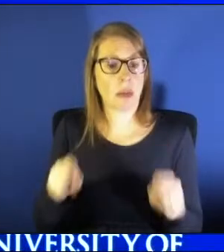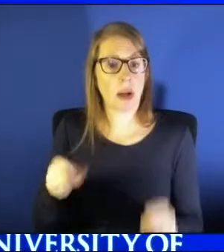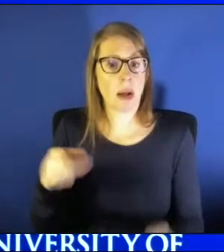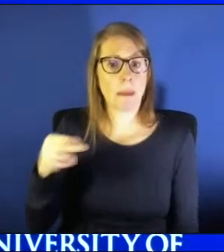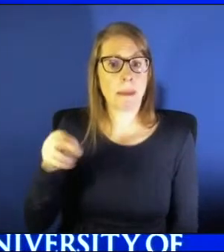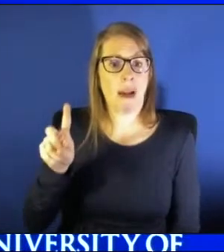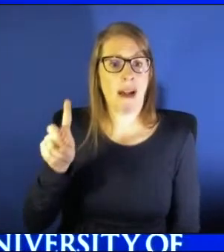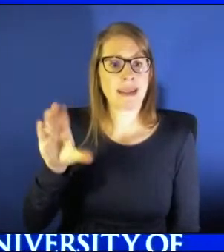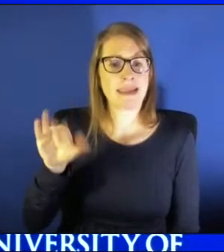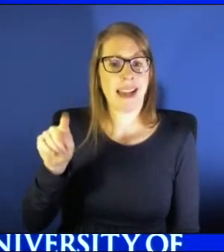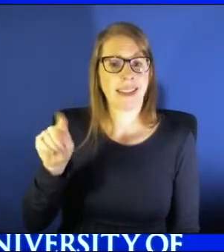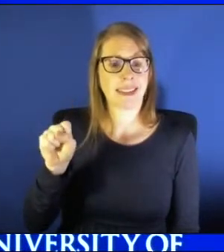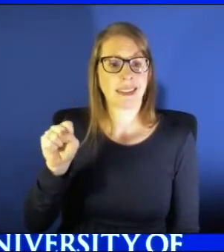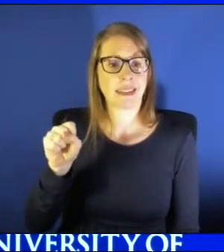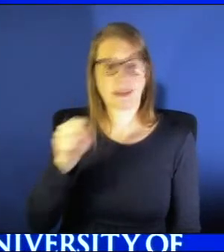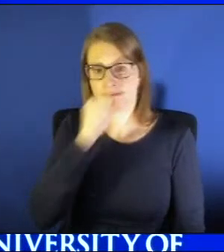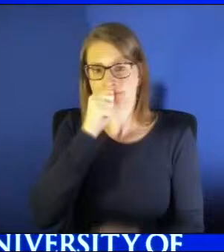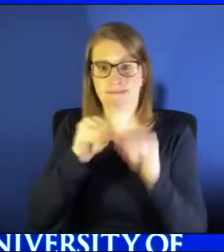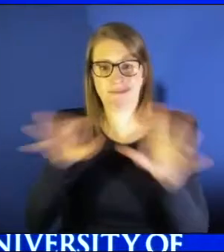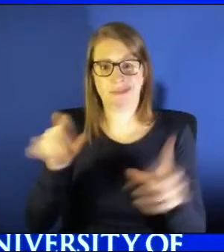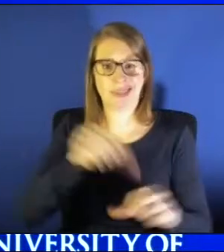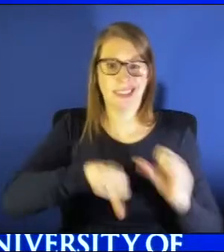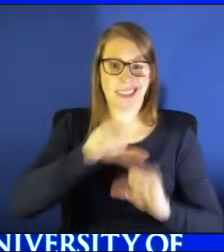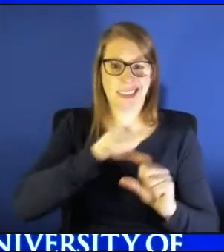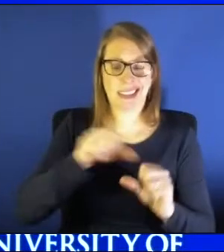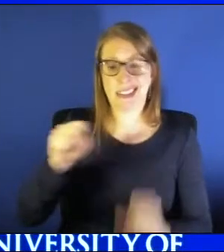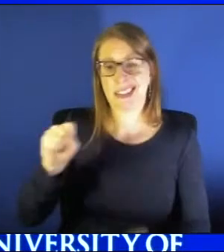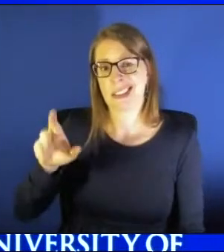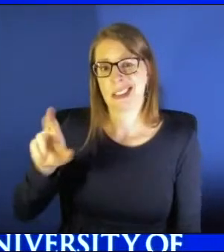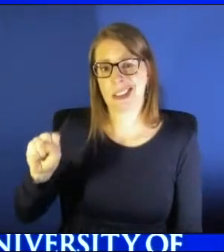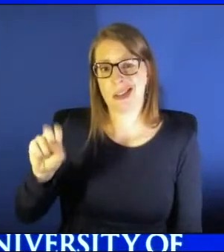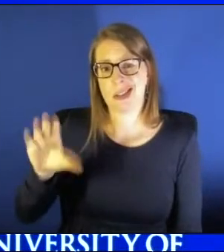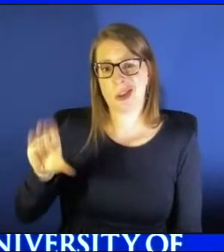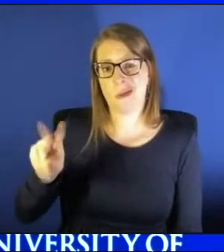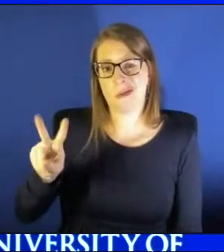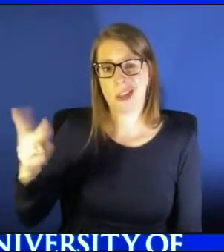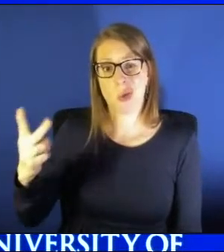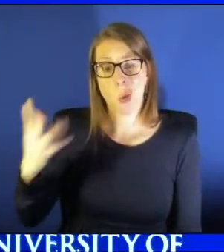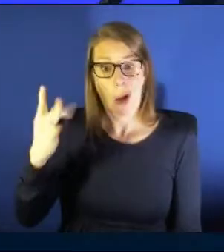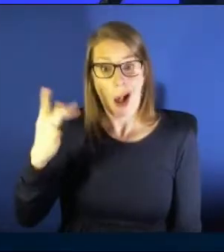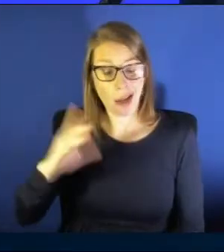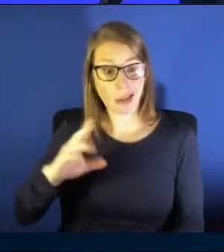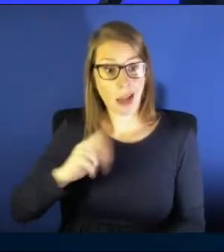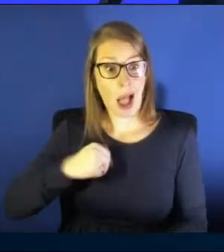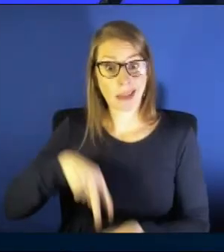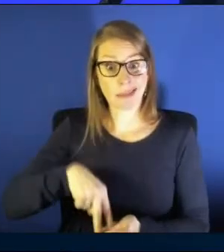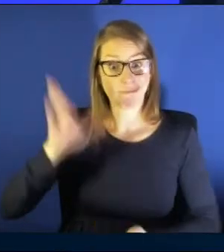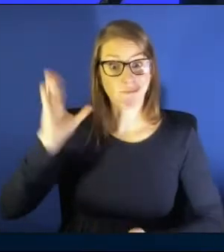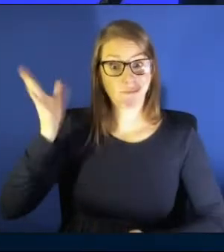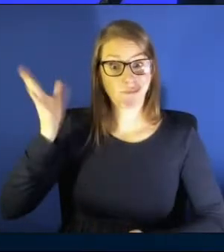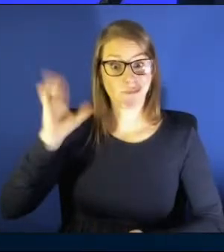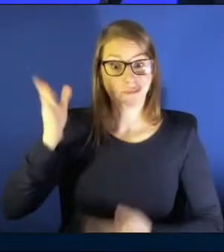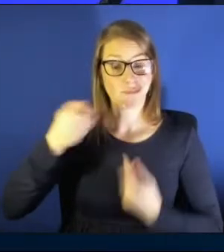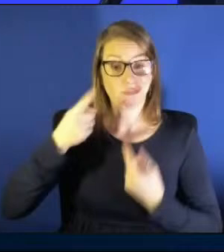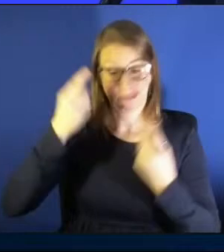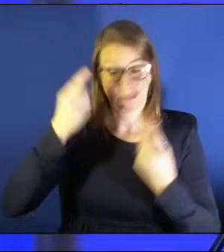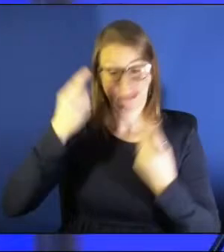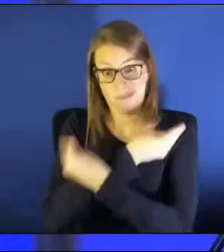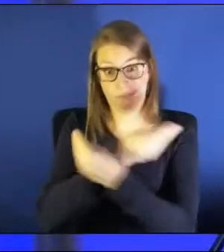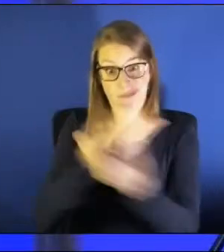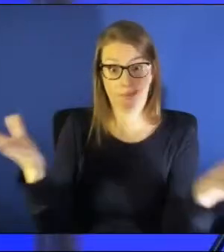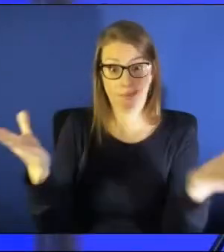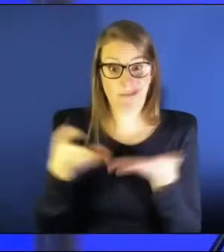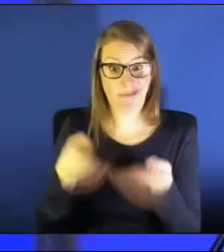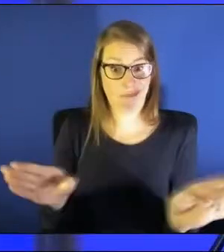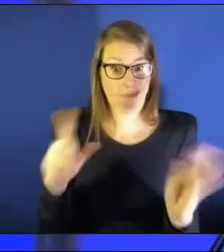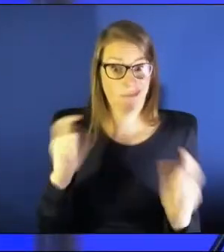about science and SARS-CoV-2 podcasts so that I can come on here and inform the public. There you go. All right. Okay, thank you for indulging